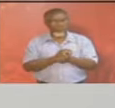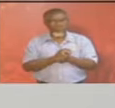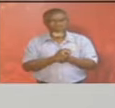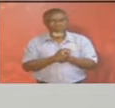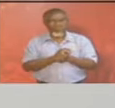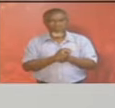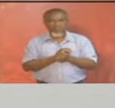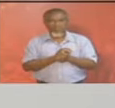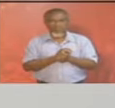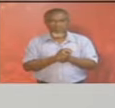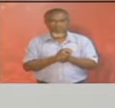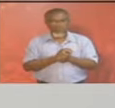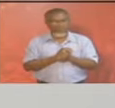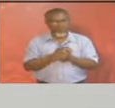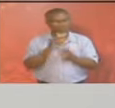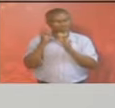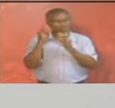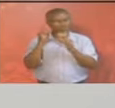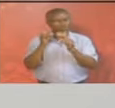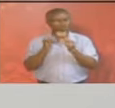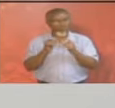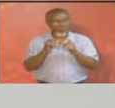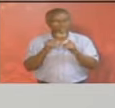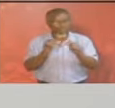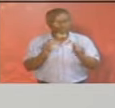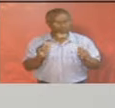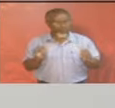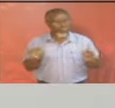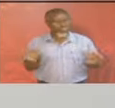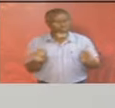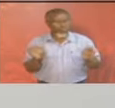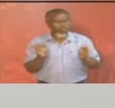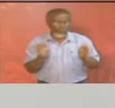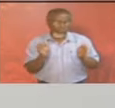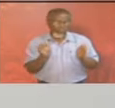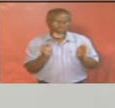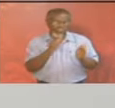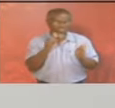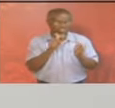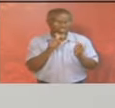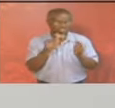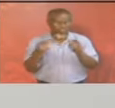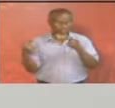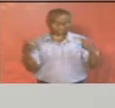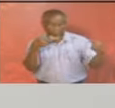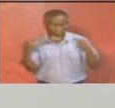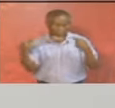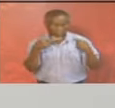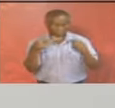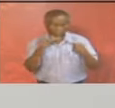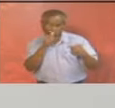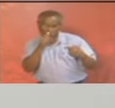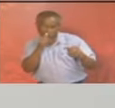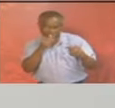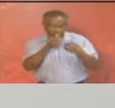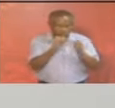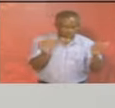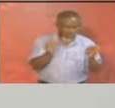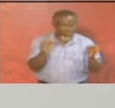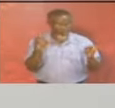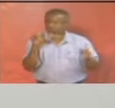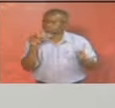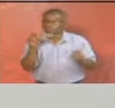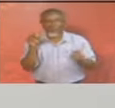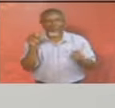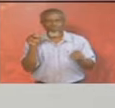additional confidence in the health system. And it's not a matter of public versus private, really. It's a matter of whichever aspect, whichever